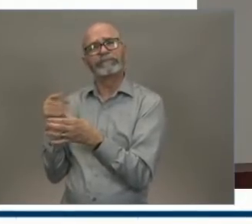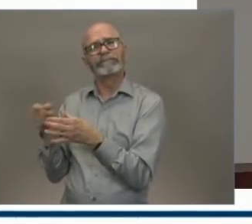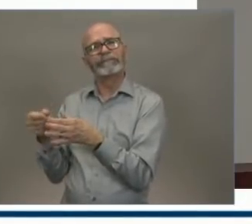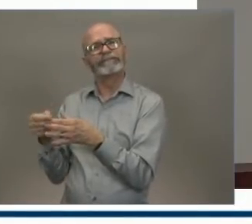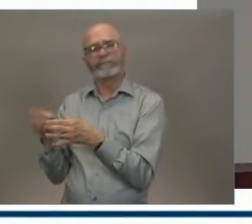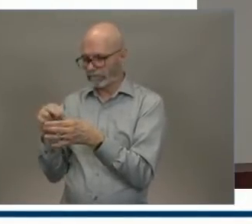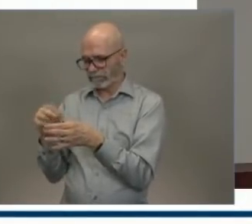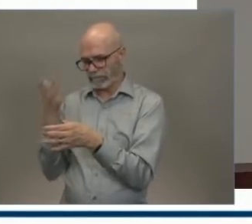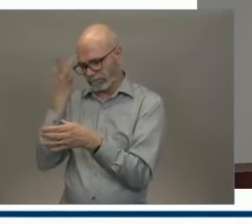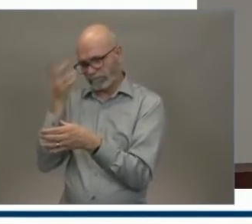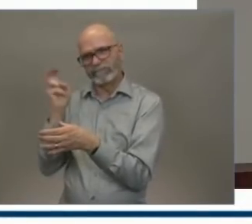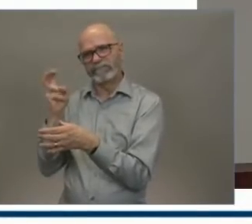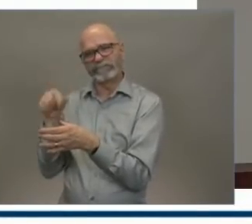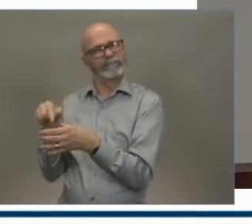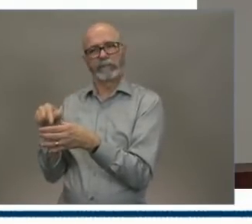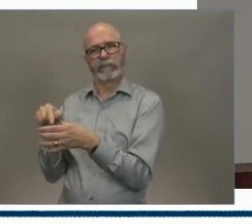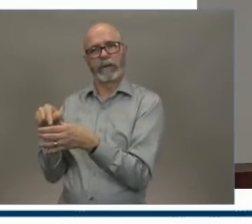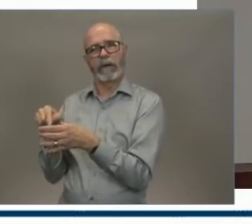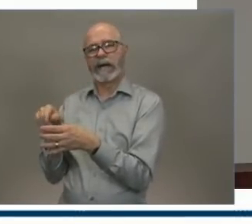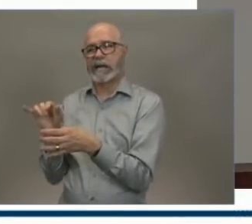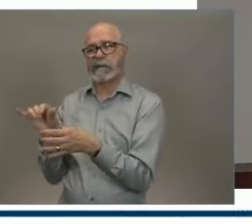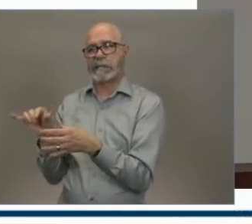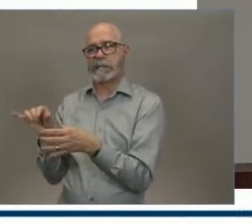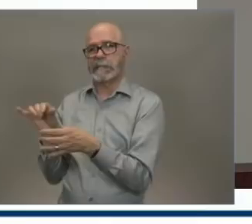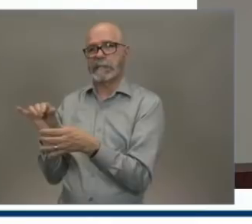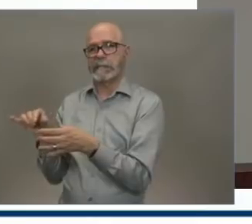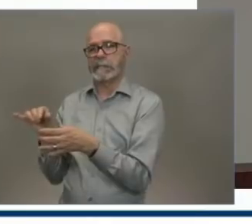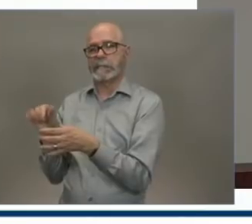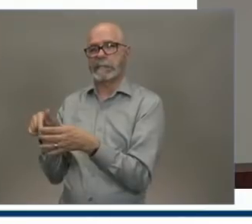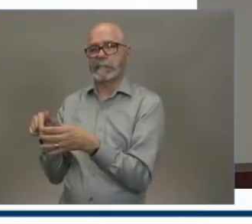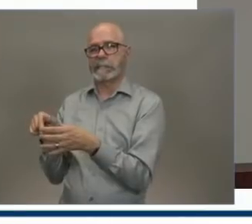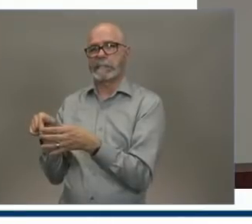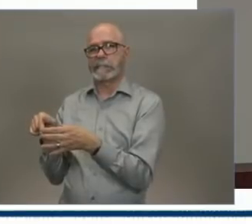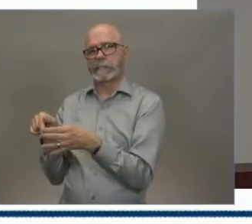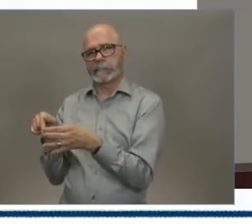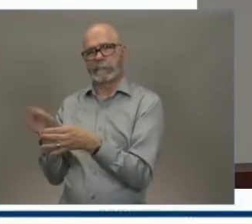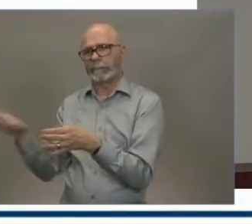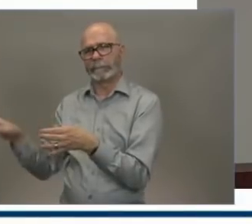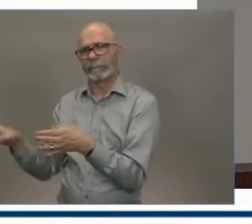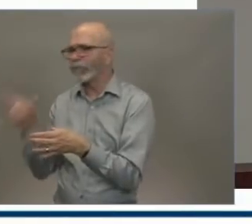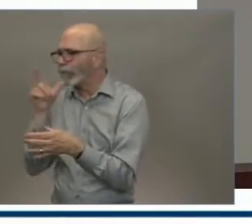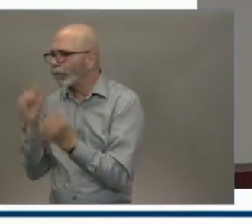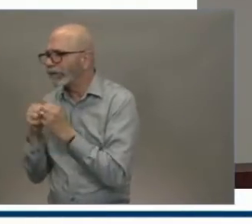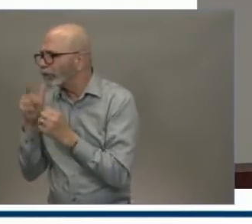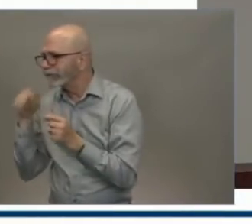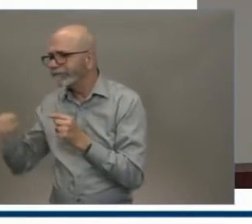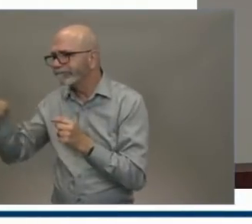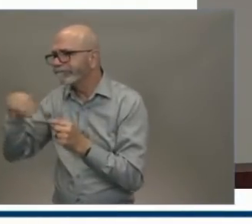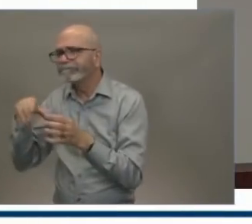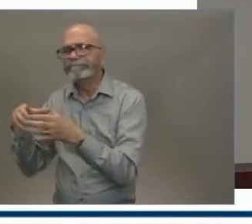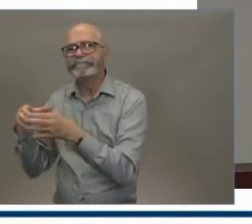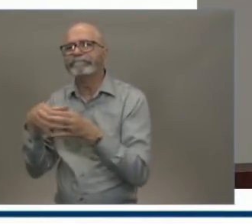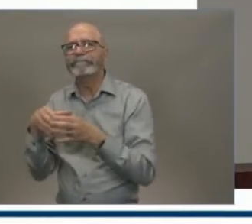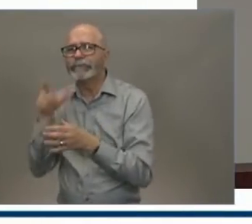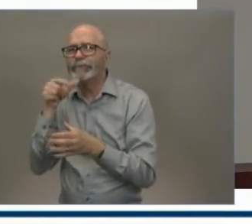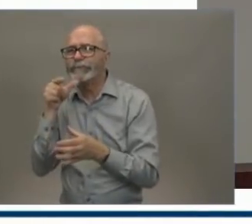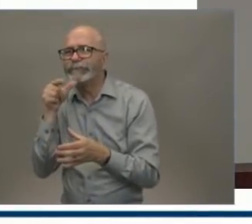were tested and positive. When we're doing the contact tracing of those secondary cases, there